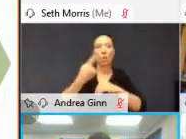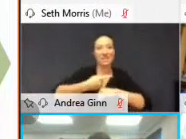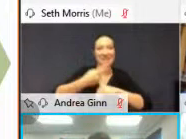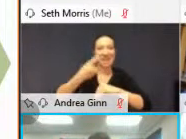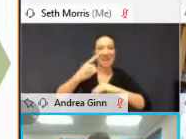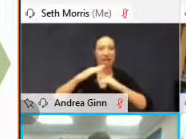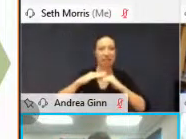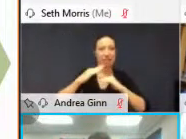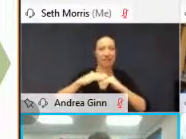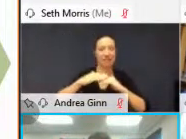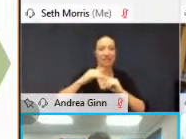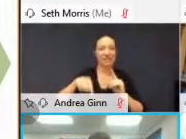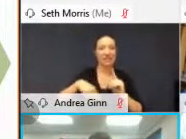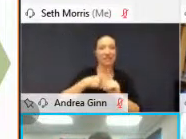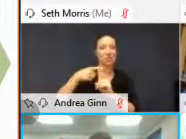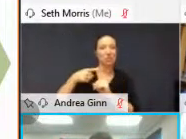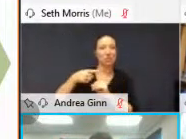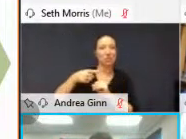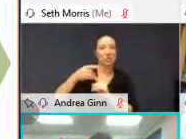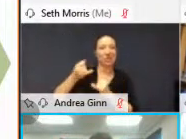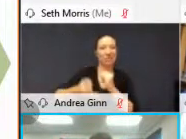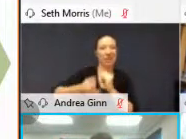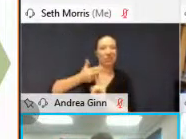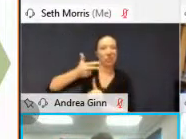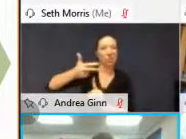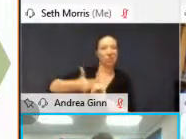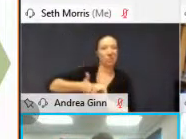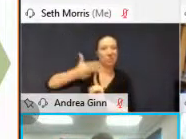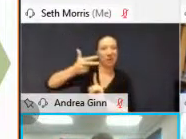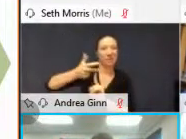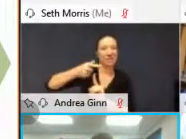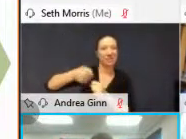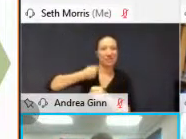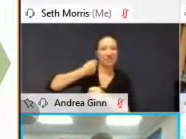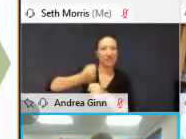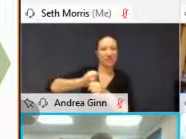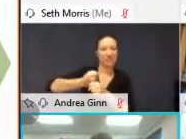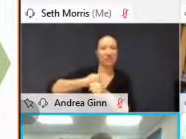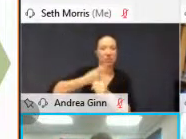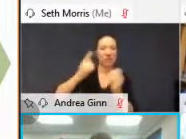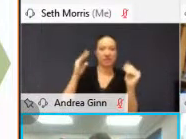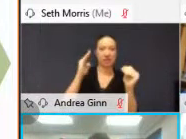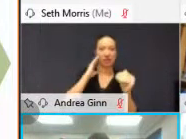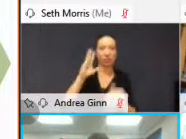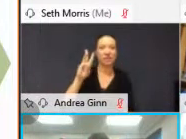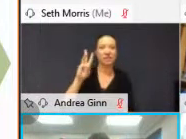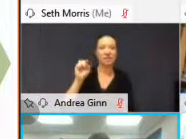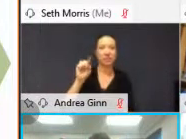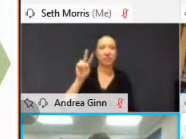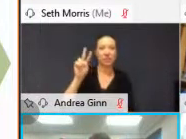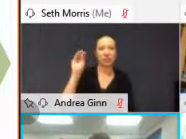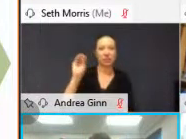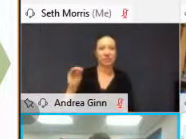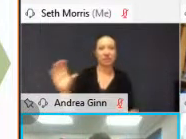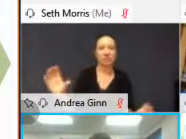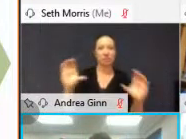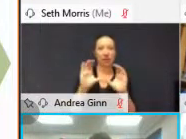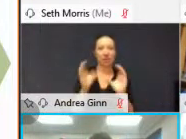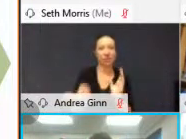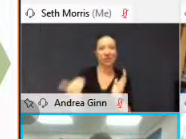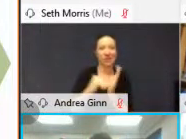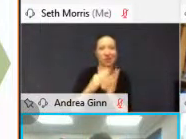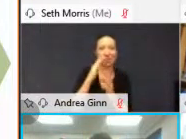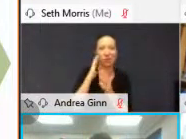are anticipating receiving another quarter of that 6.2% match. We won't know that for sure, obviously,